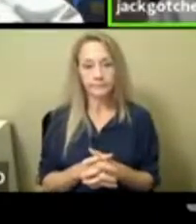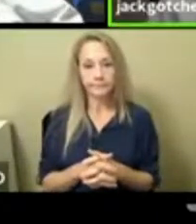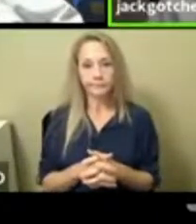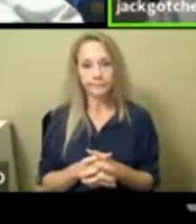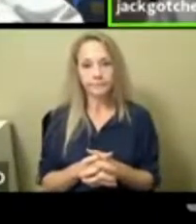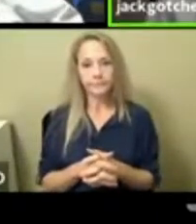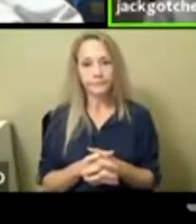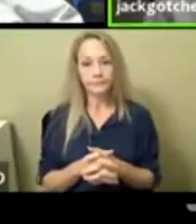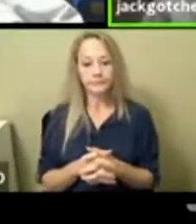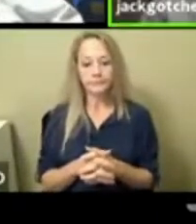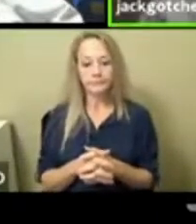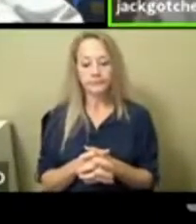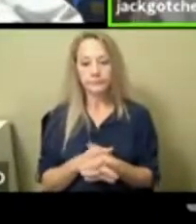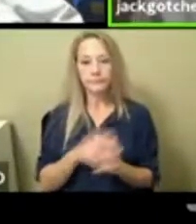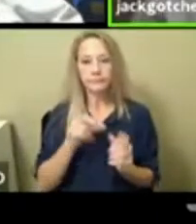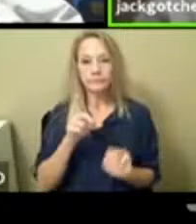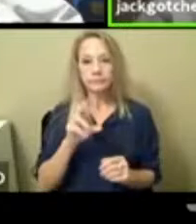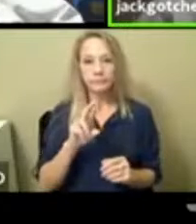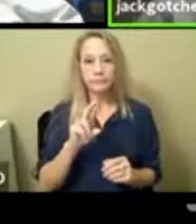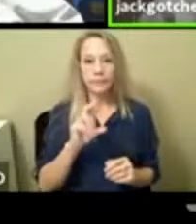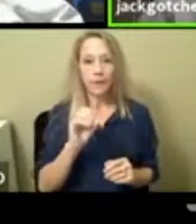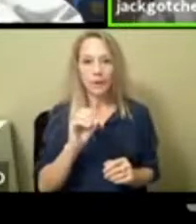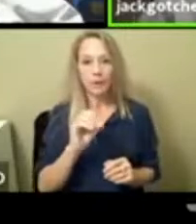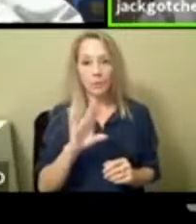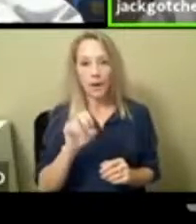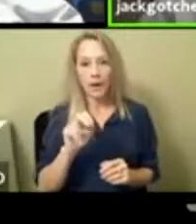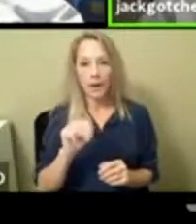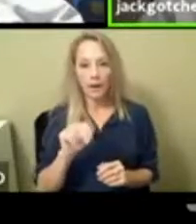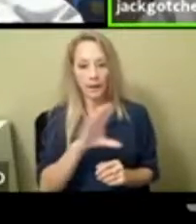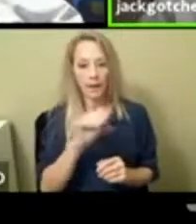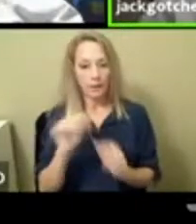You know, Dr. O'Brien, and to the rest of the board,